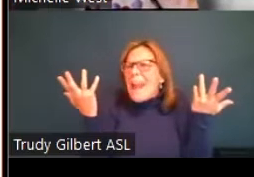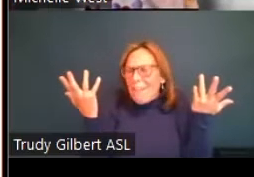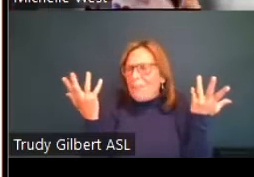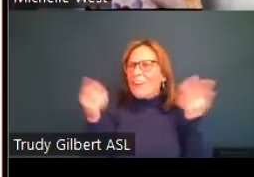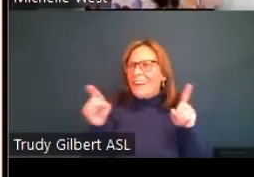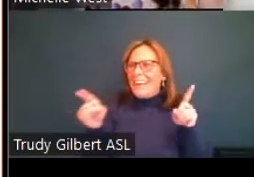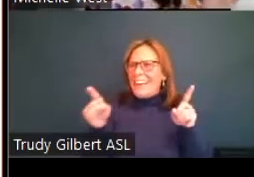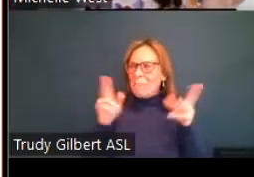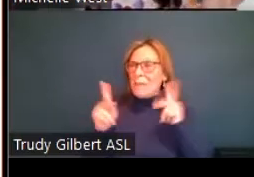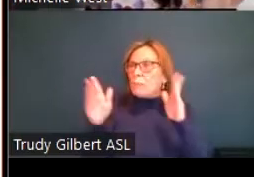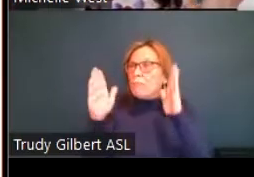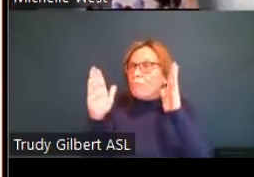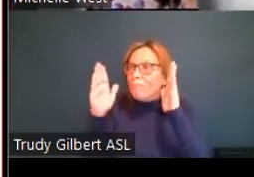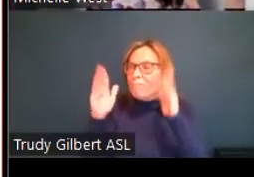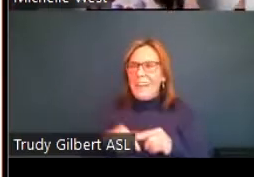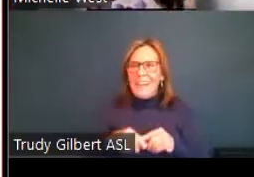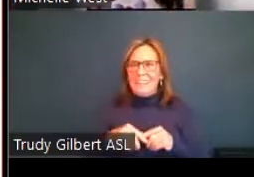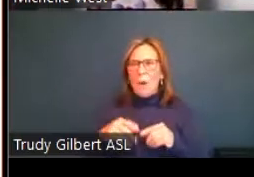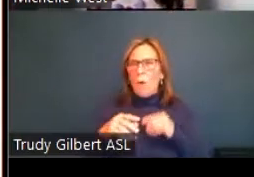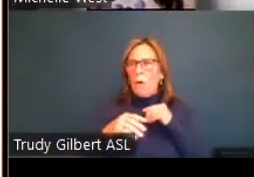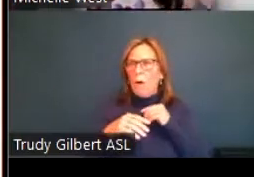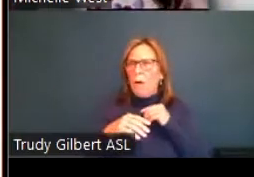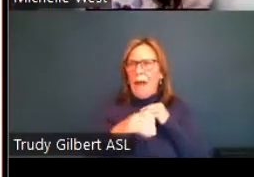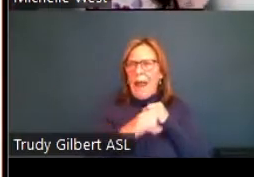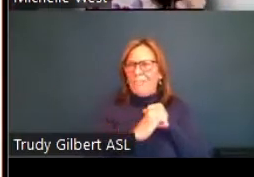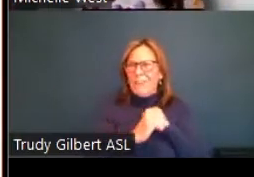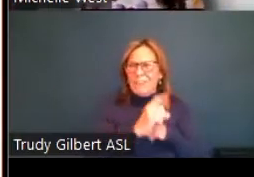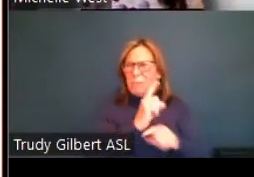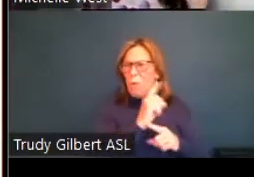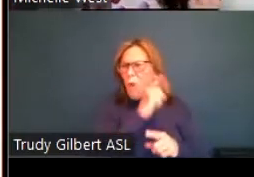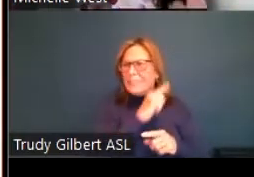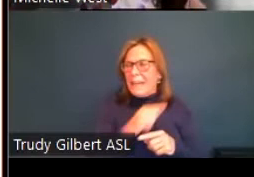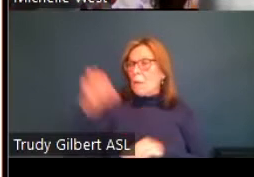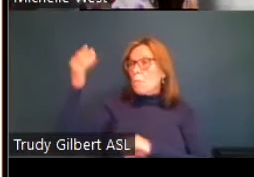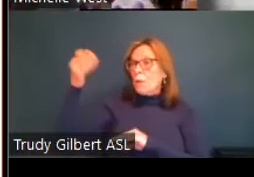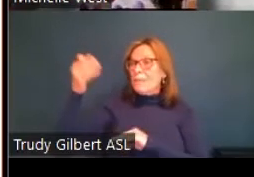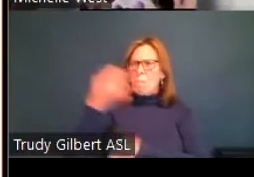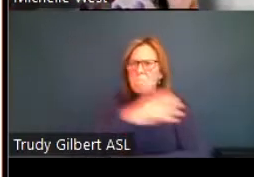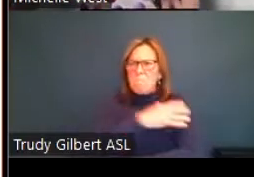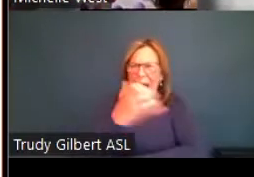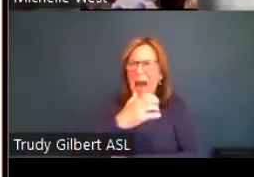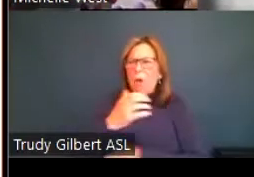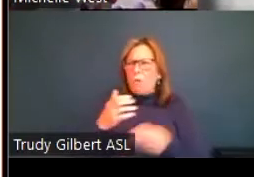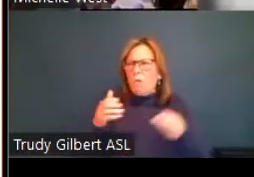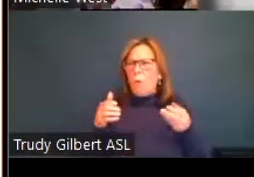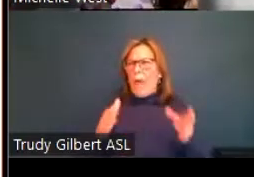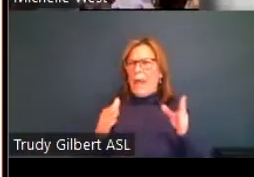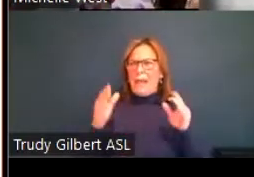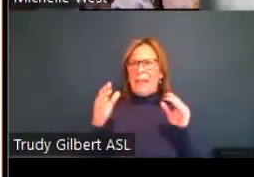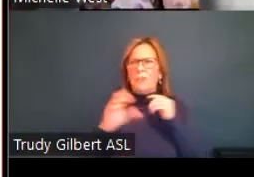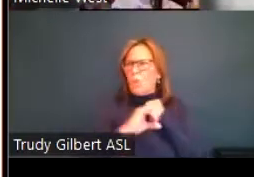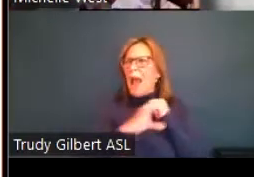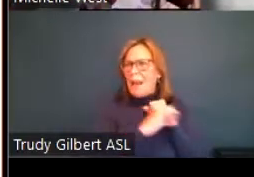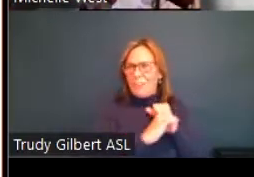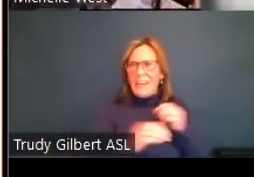the ads, that was like 1 second in a hodgepodge of other stuff. Presentations are a powerful way to advertise. All